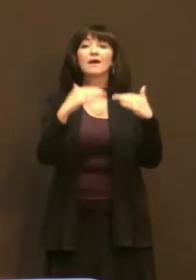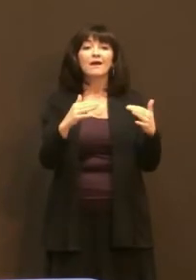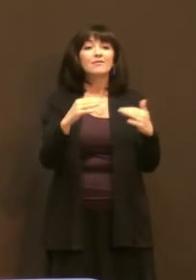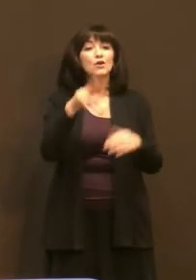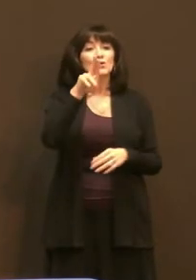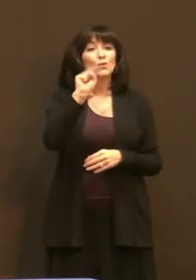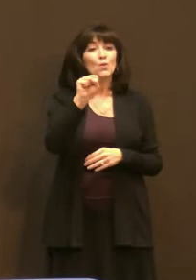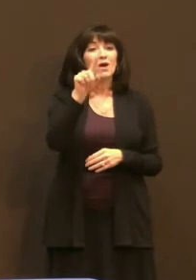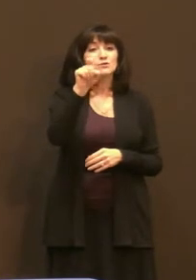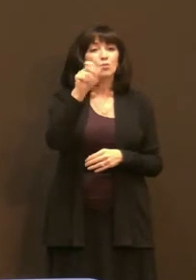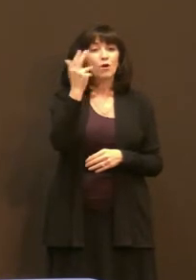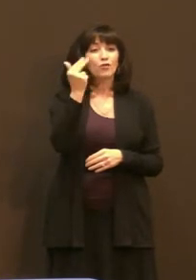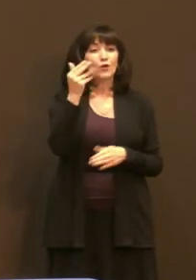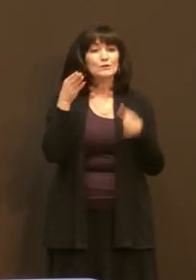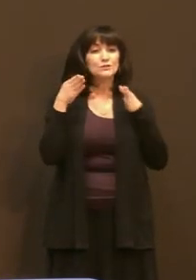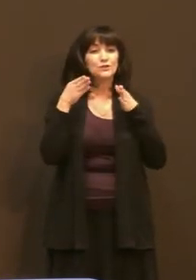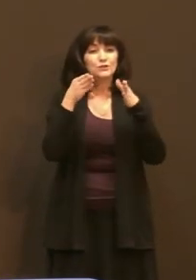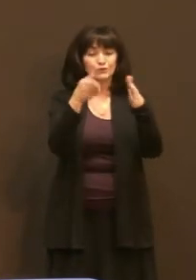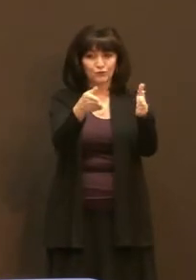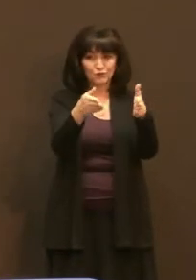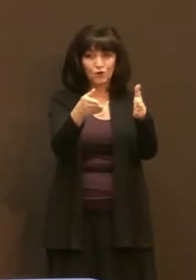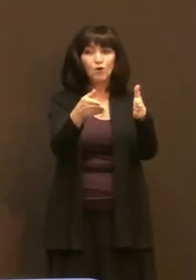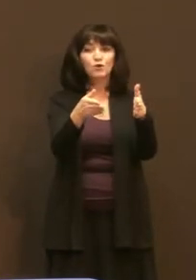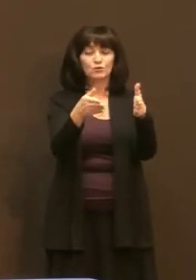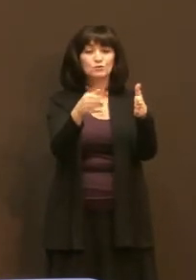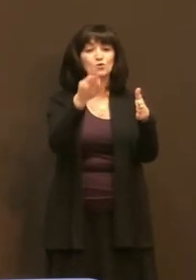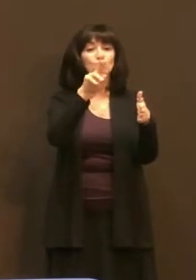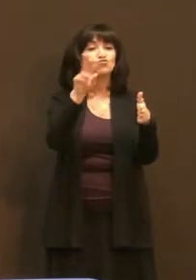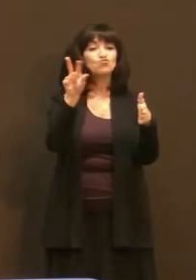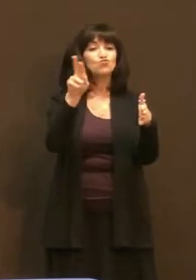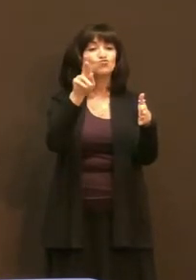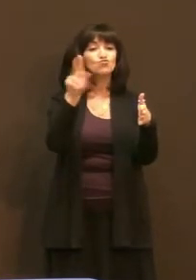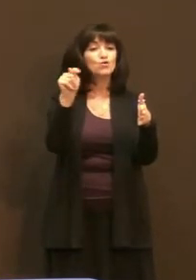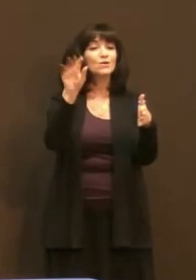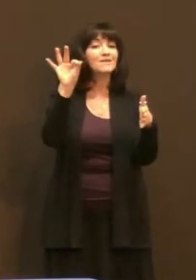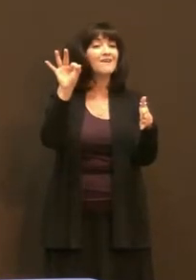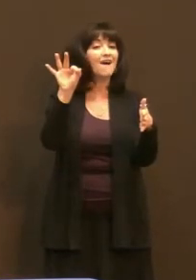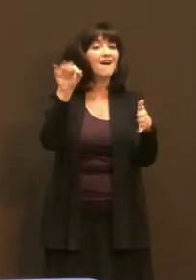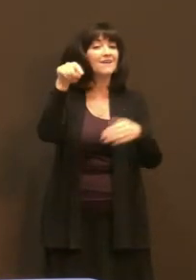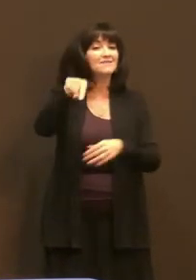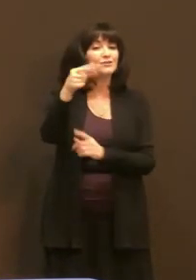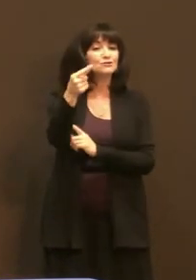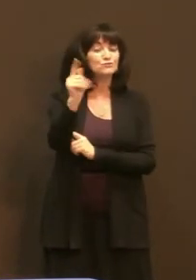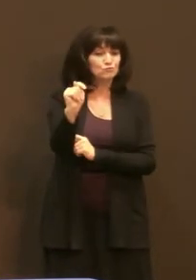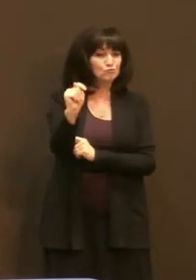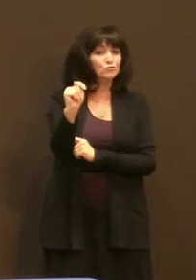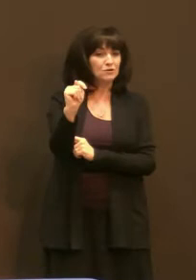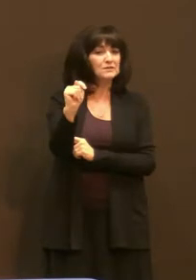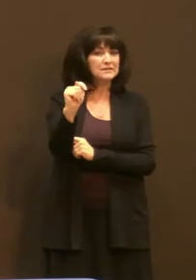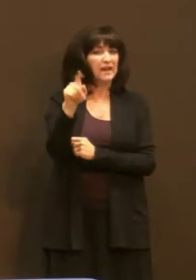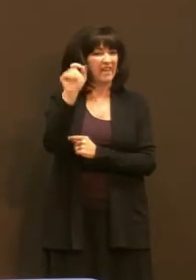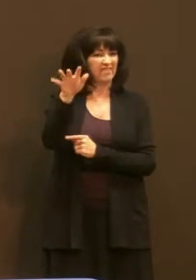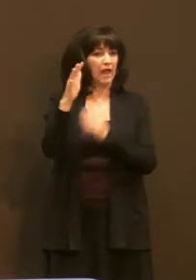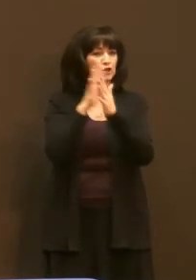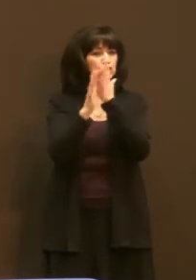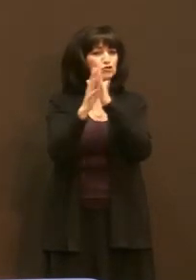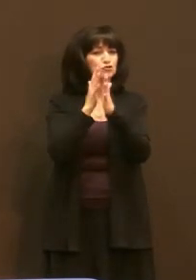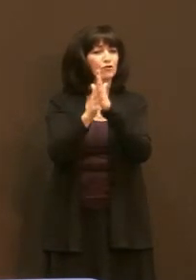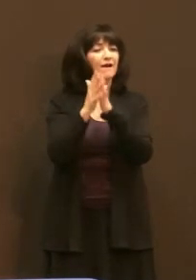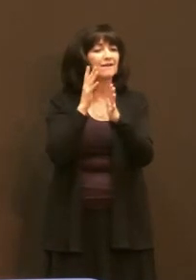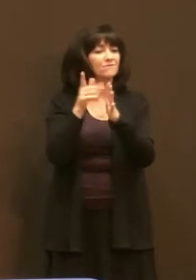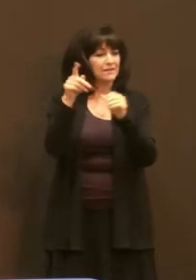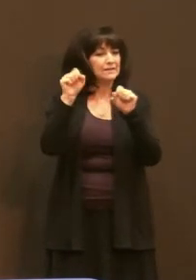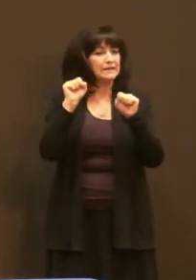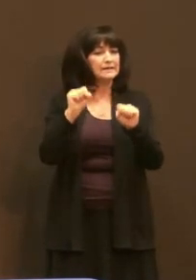113 at Route 9 there in Georgetown, a similar reduction in traffic. Overall, the